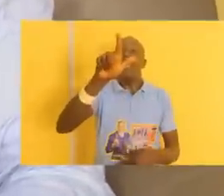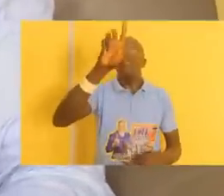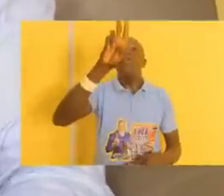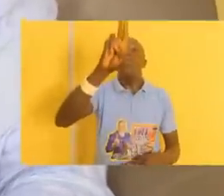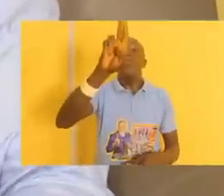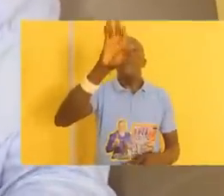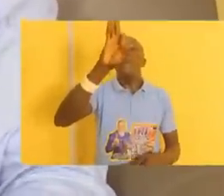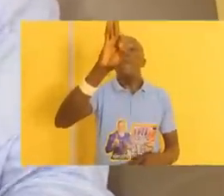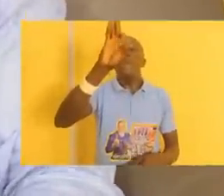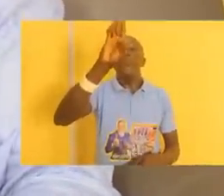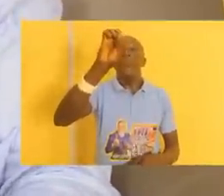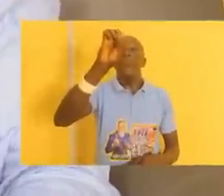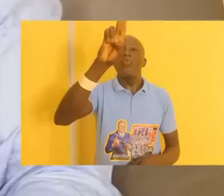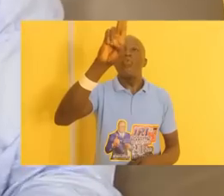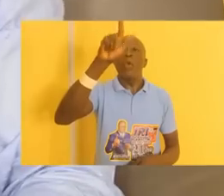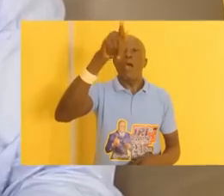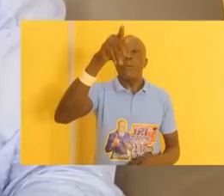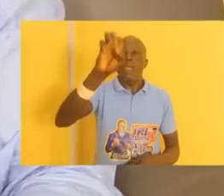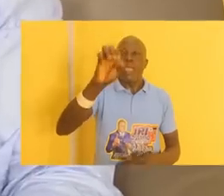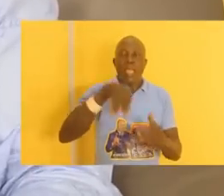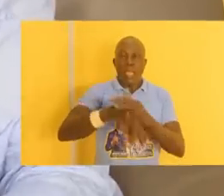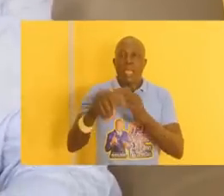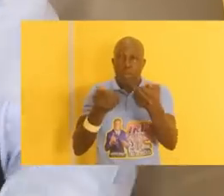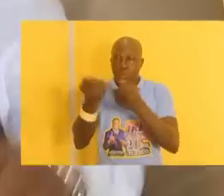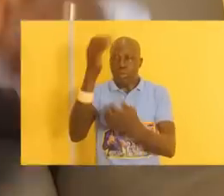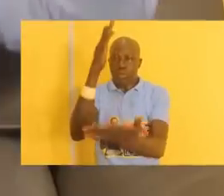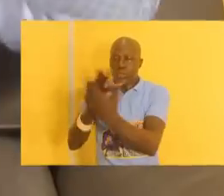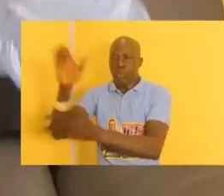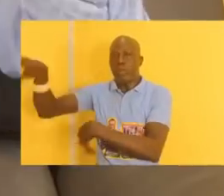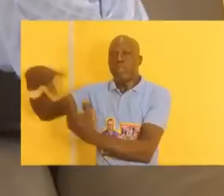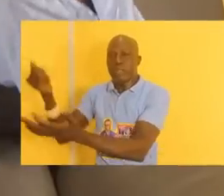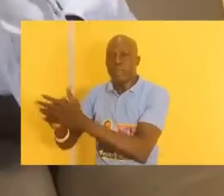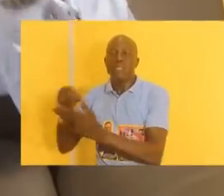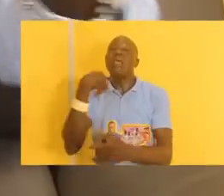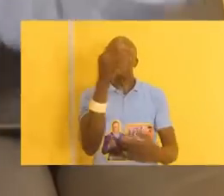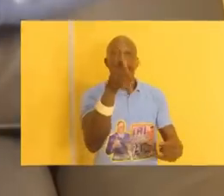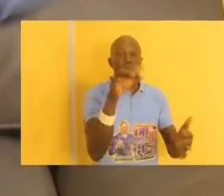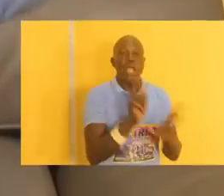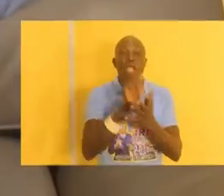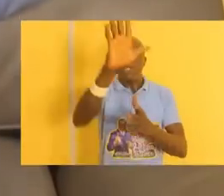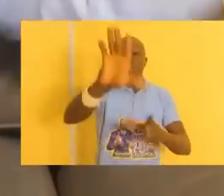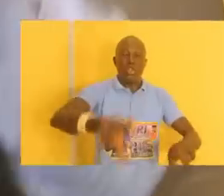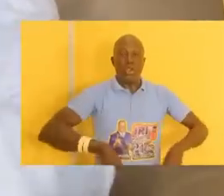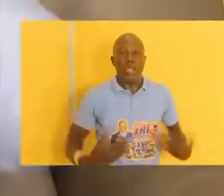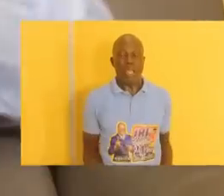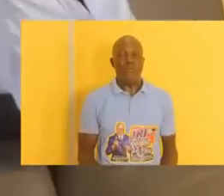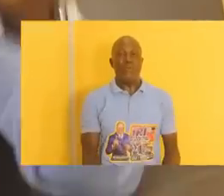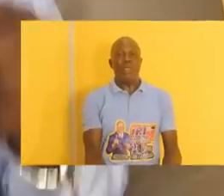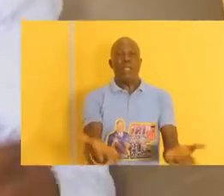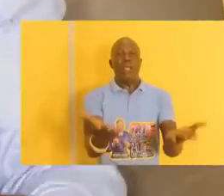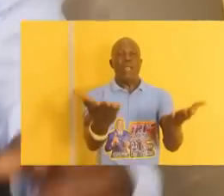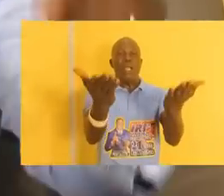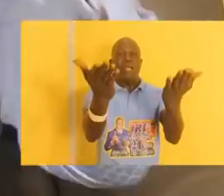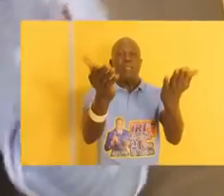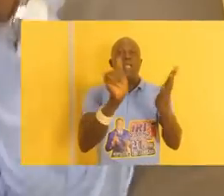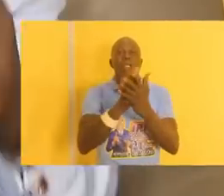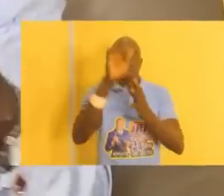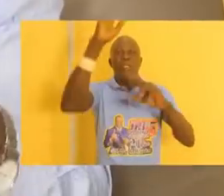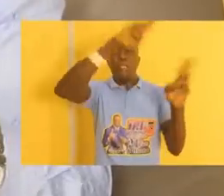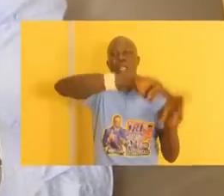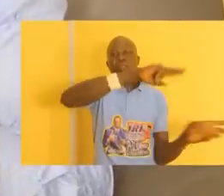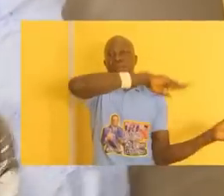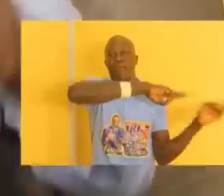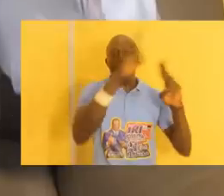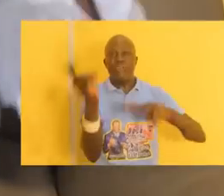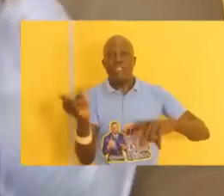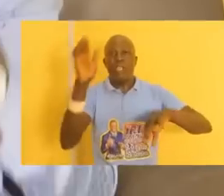stop. Iragu de Sebioba. In the name of Jesus. In the name of Jesus. Ime sofu ope. Ayi ema dide. Amen. The soul.